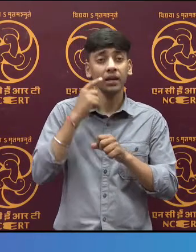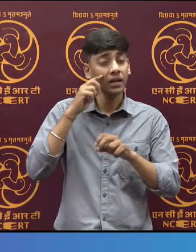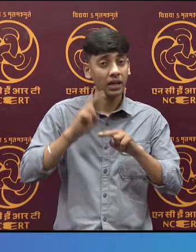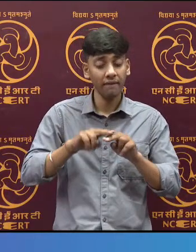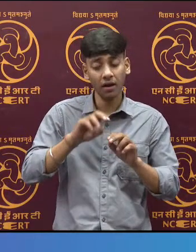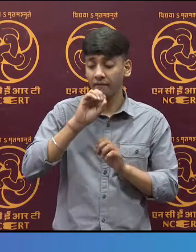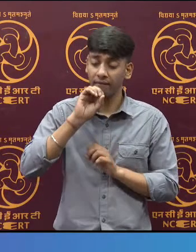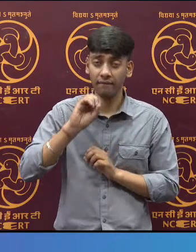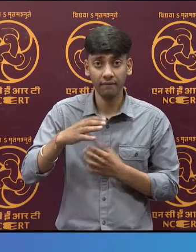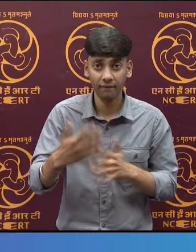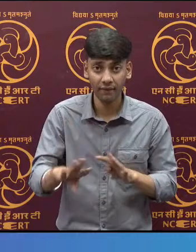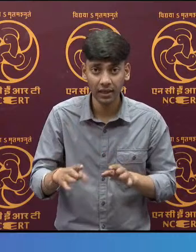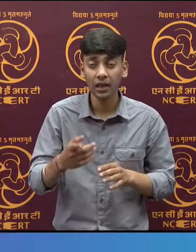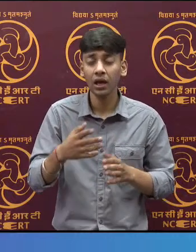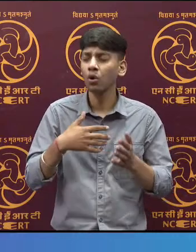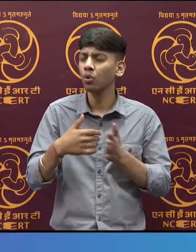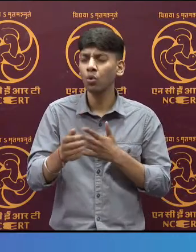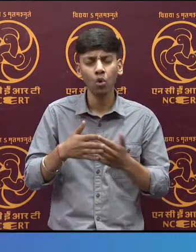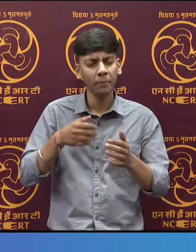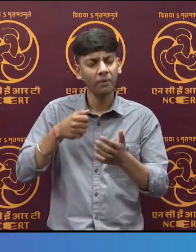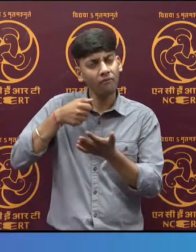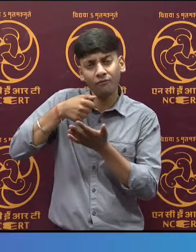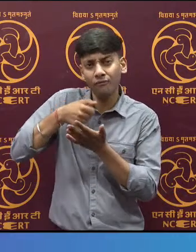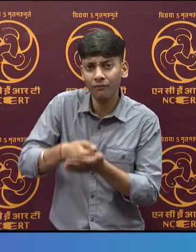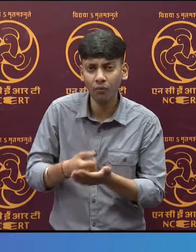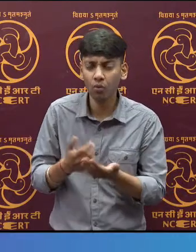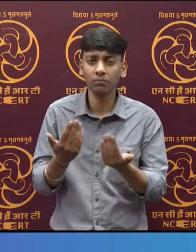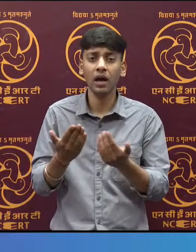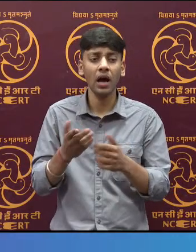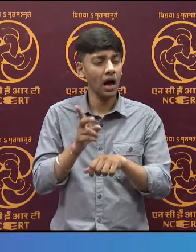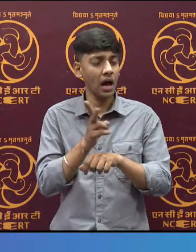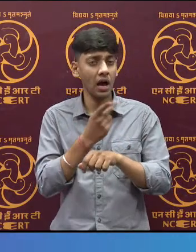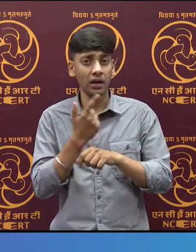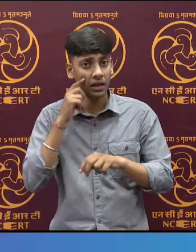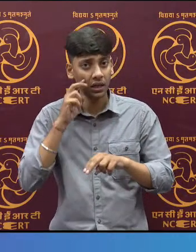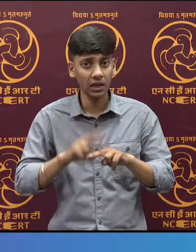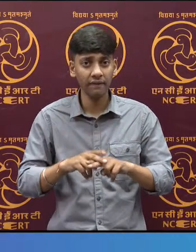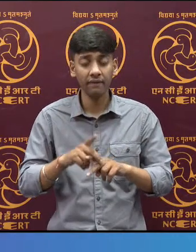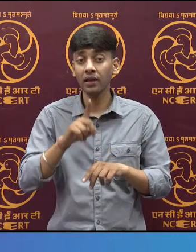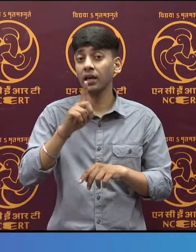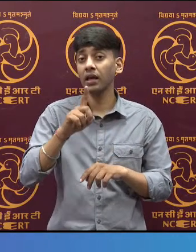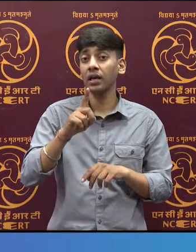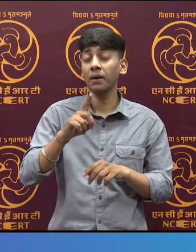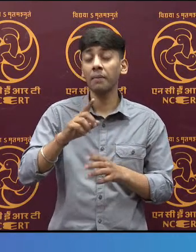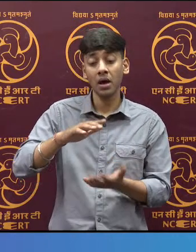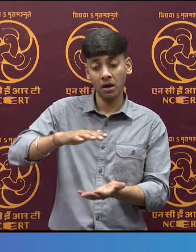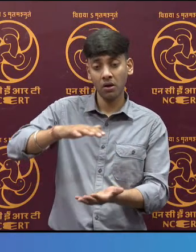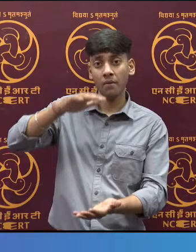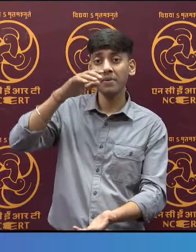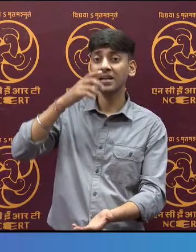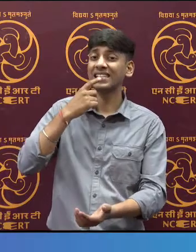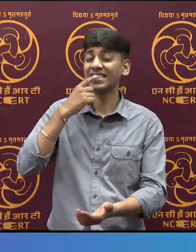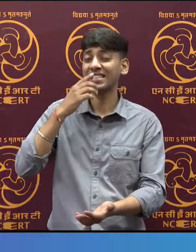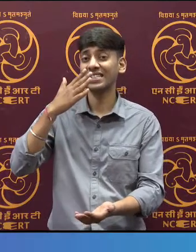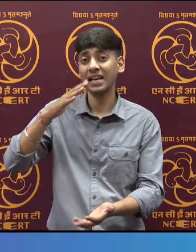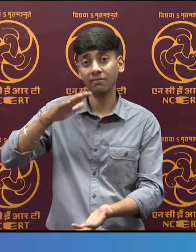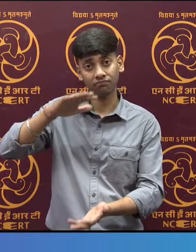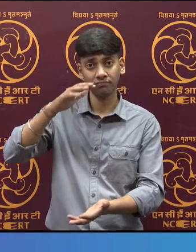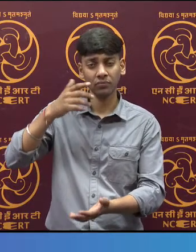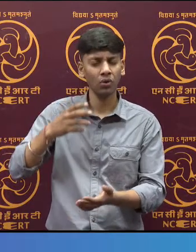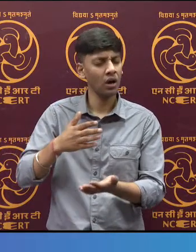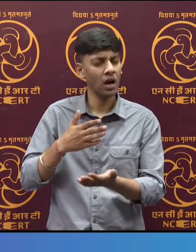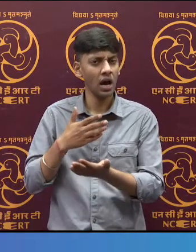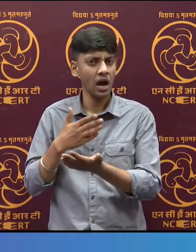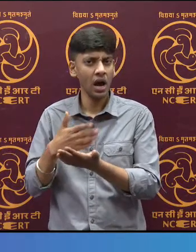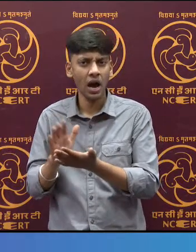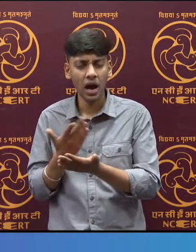and no other force is acting on them. For example, if I take a long glass jar and remove all the